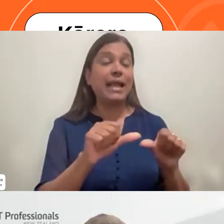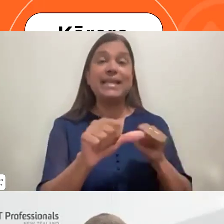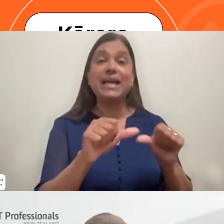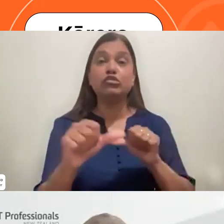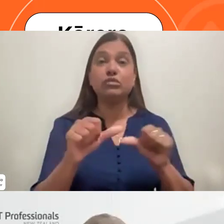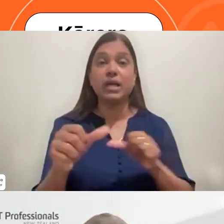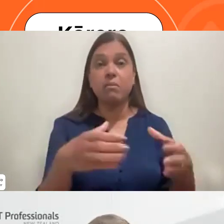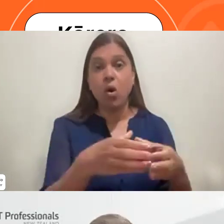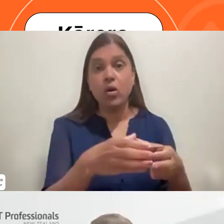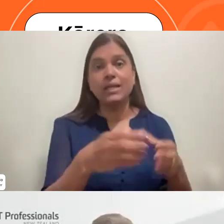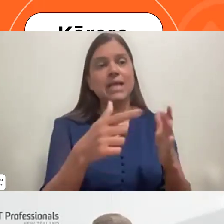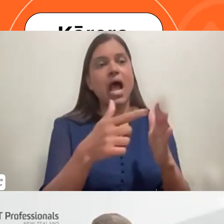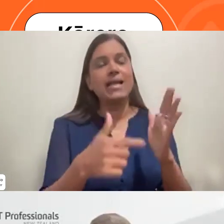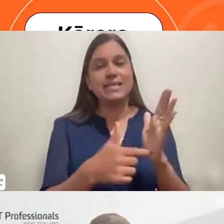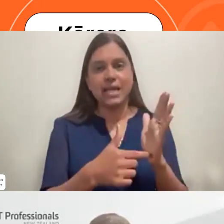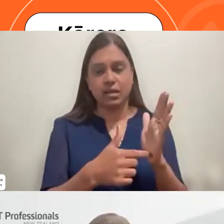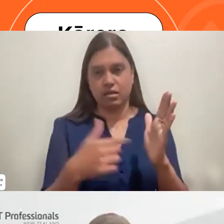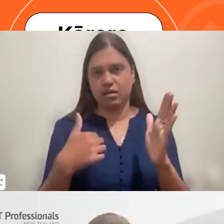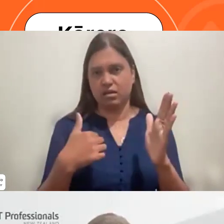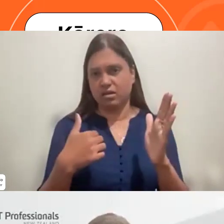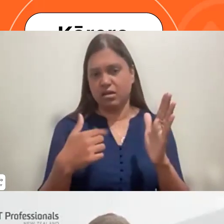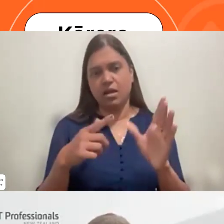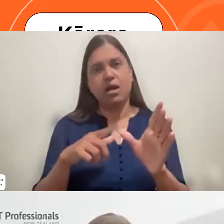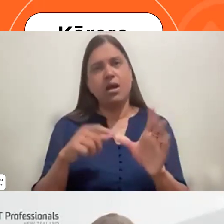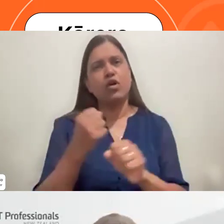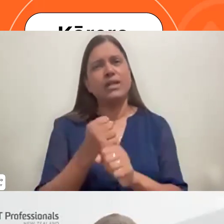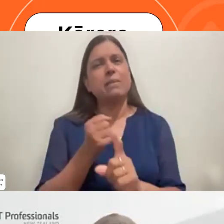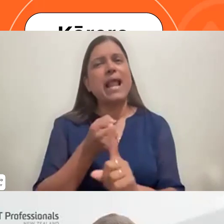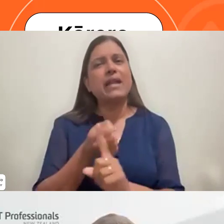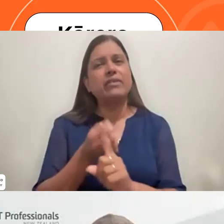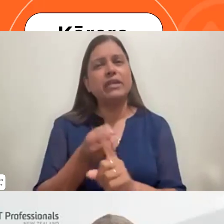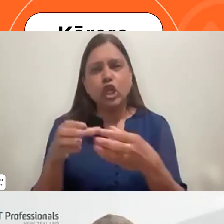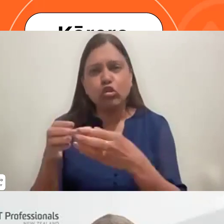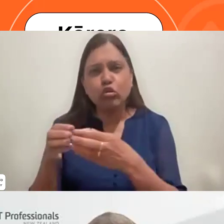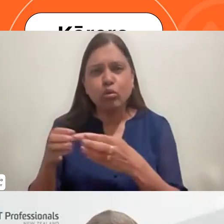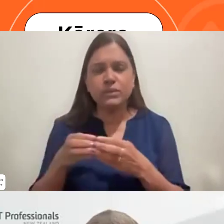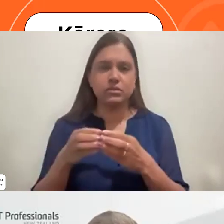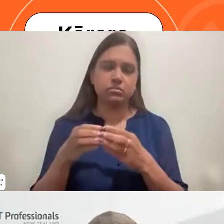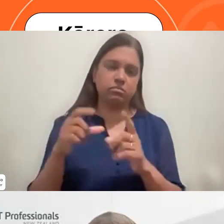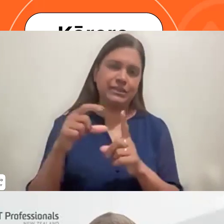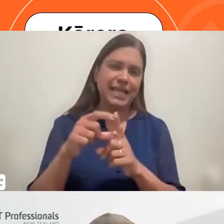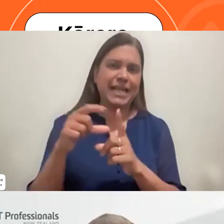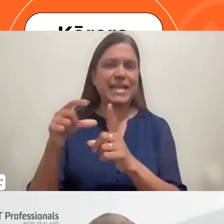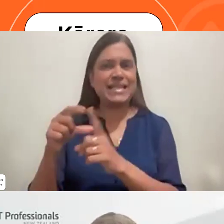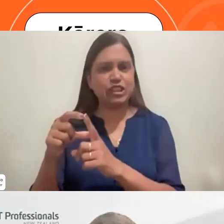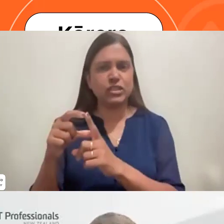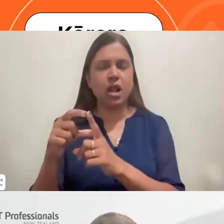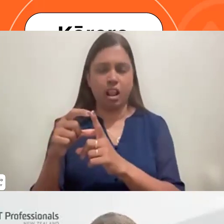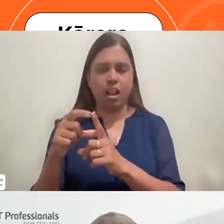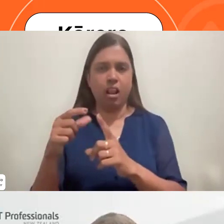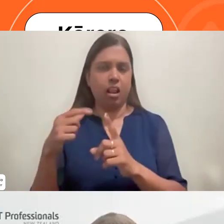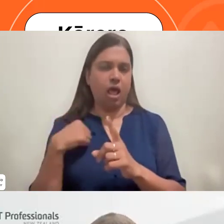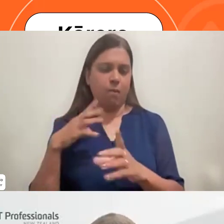of, advocacy groups like DECA, the Digital Equity Coalition Aotearoa, which I'm a co-chair of, so those are